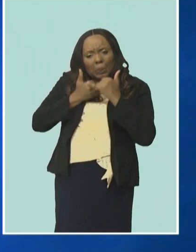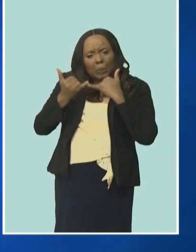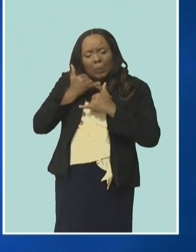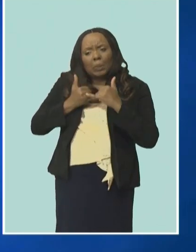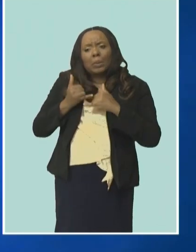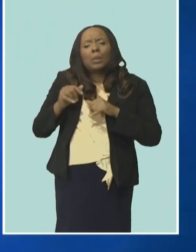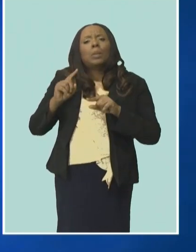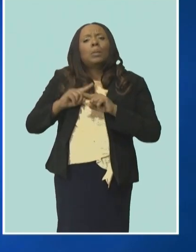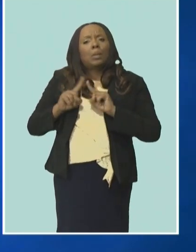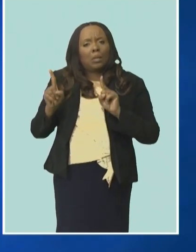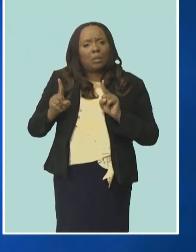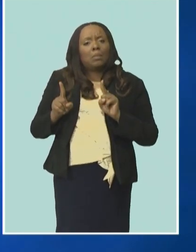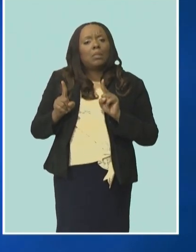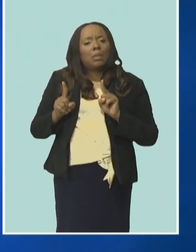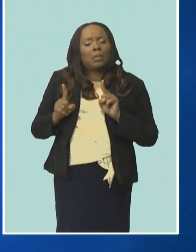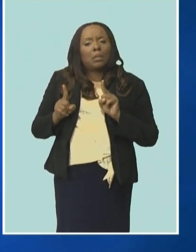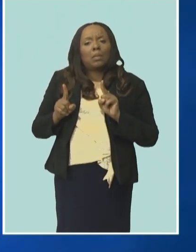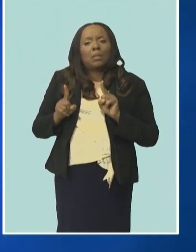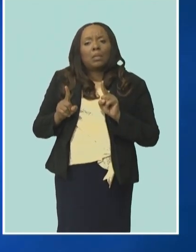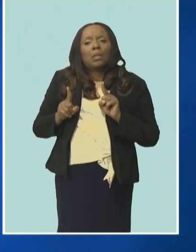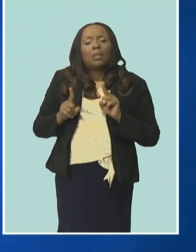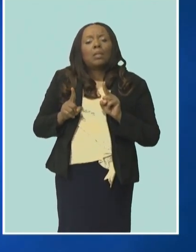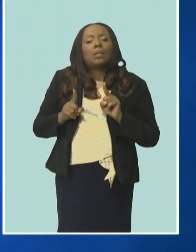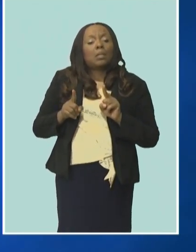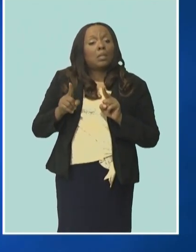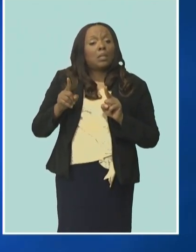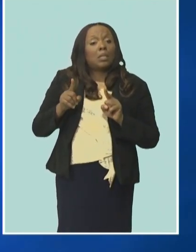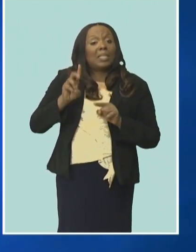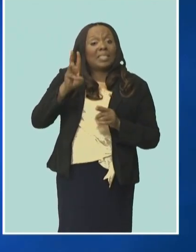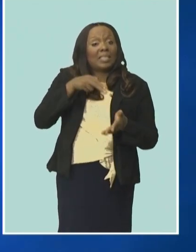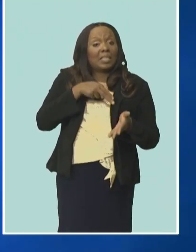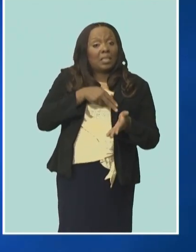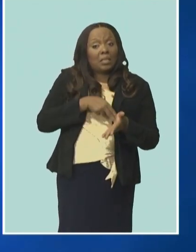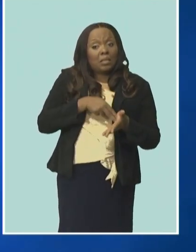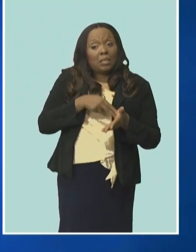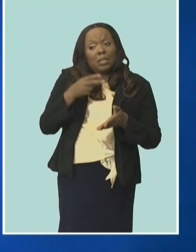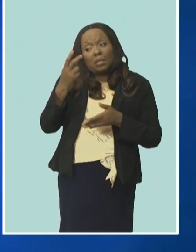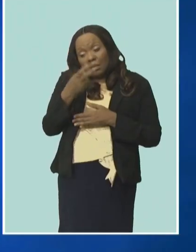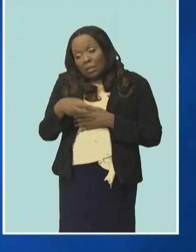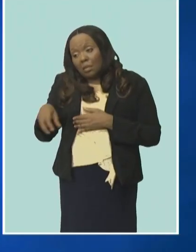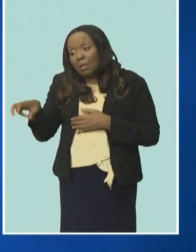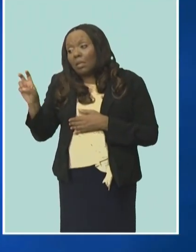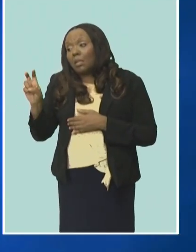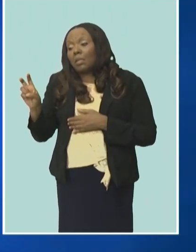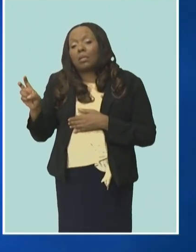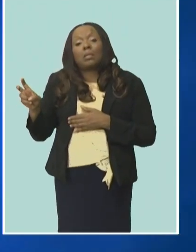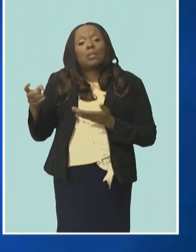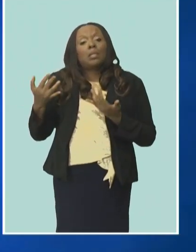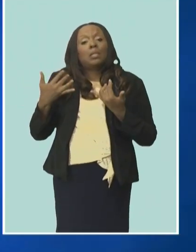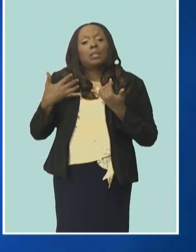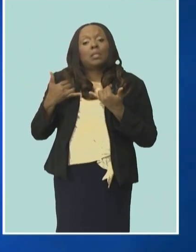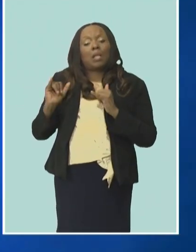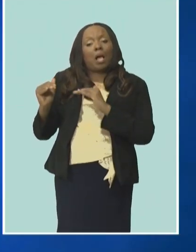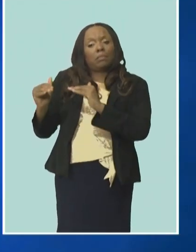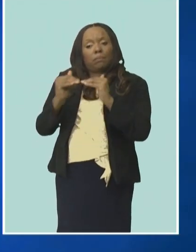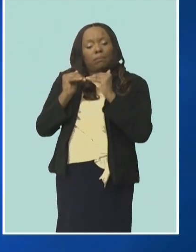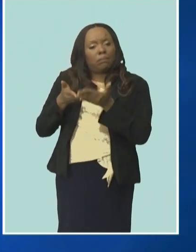the reassignments were fully within the purview of the ministry's authority and did not infringe upon the rights of any